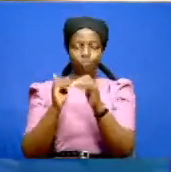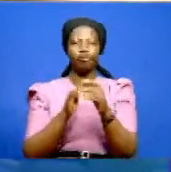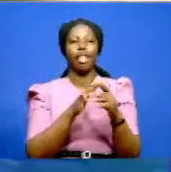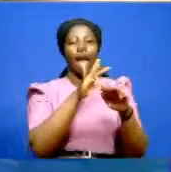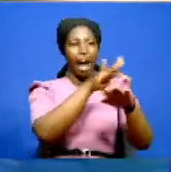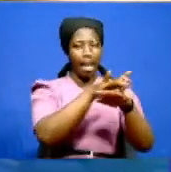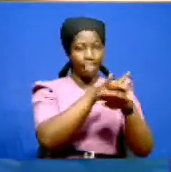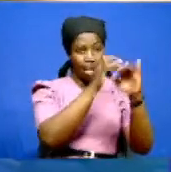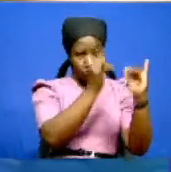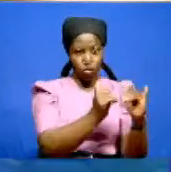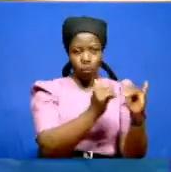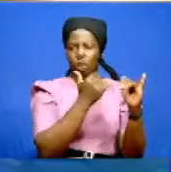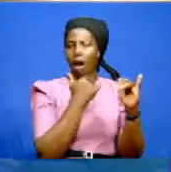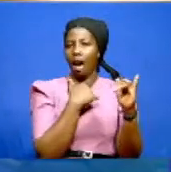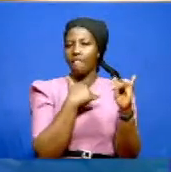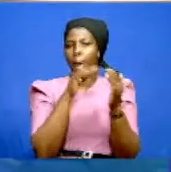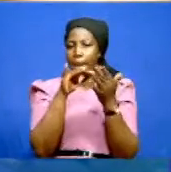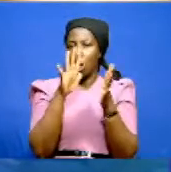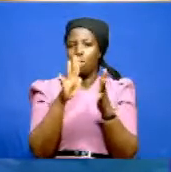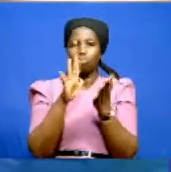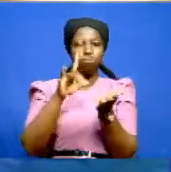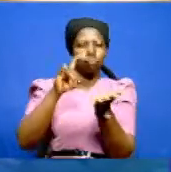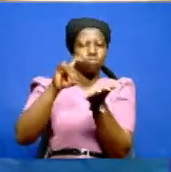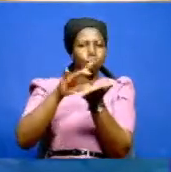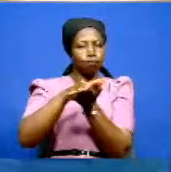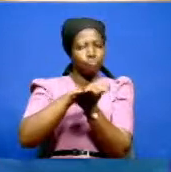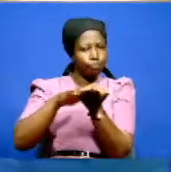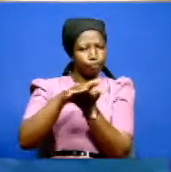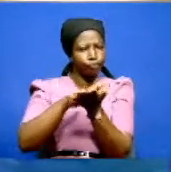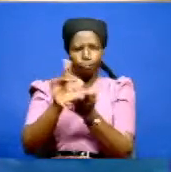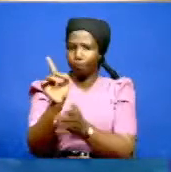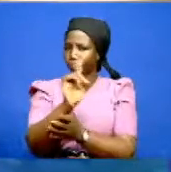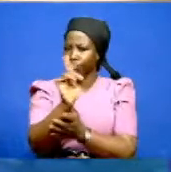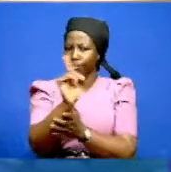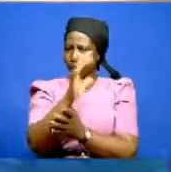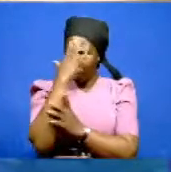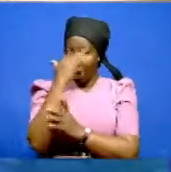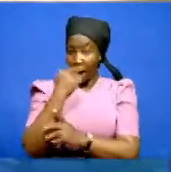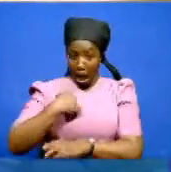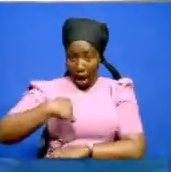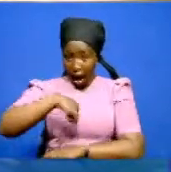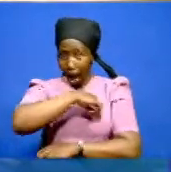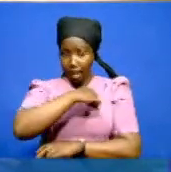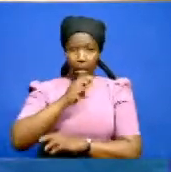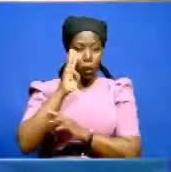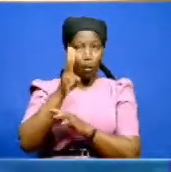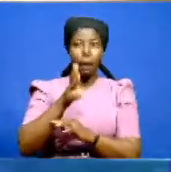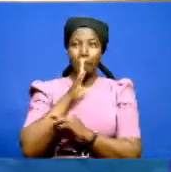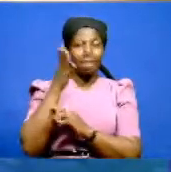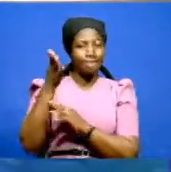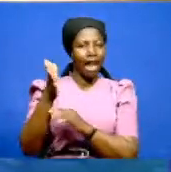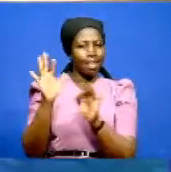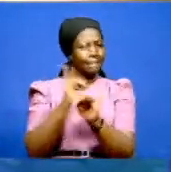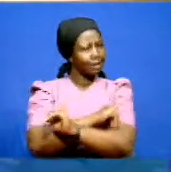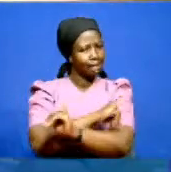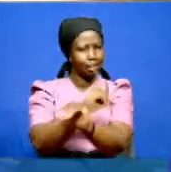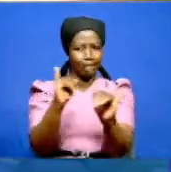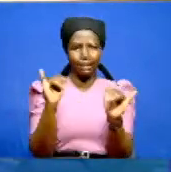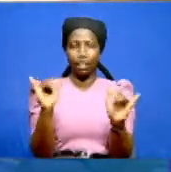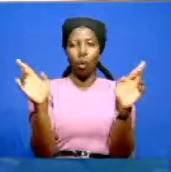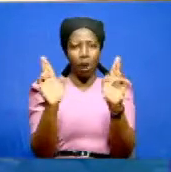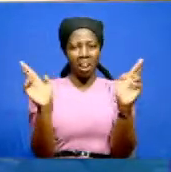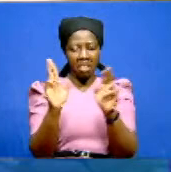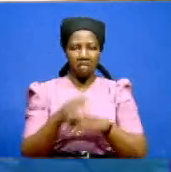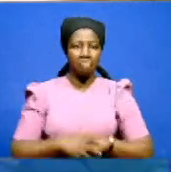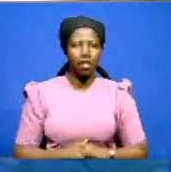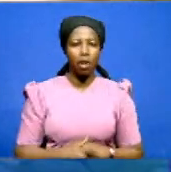there will be no more sanitizing, because we will be there already sanitized. There will be no